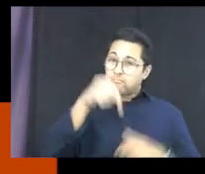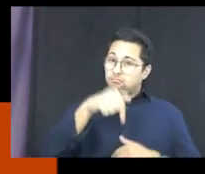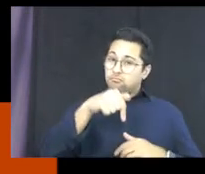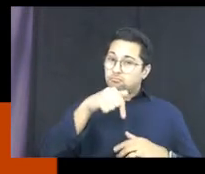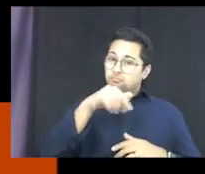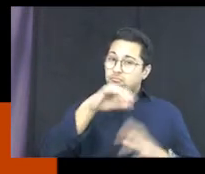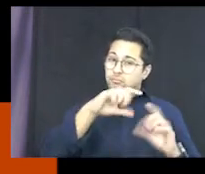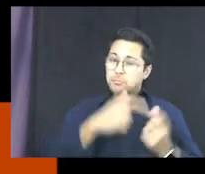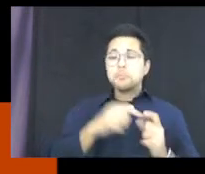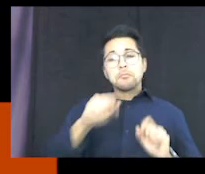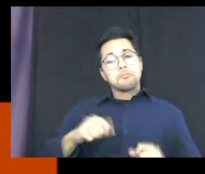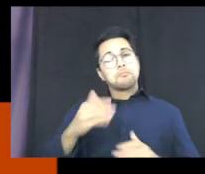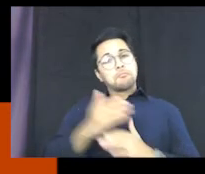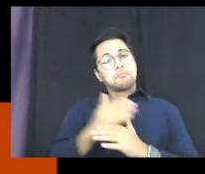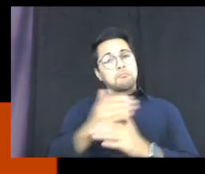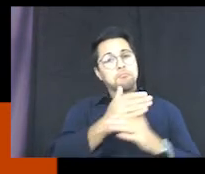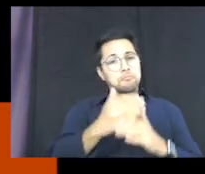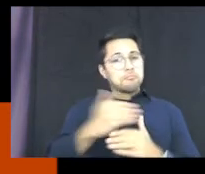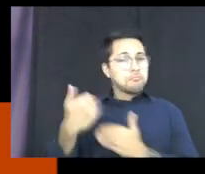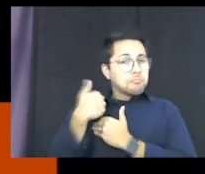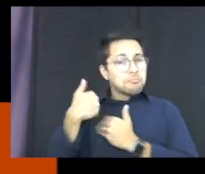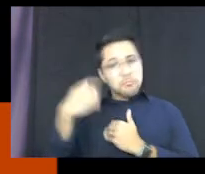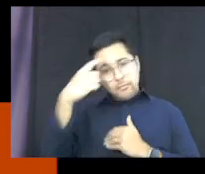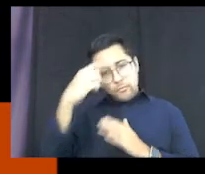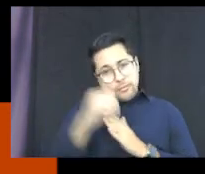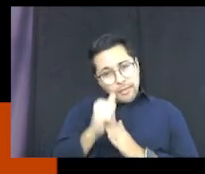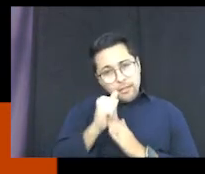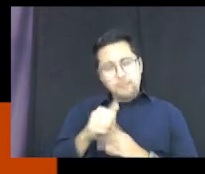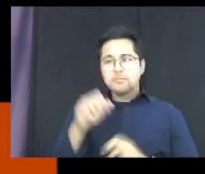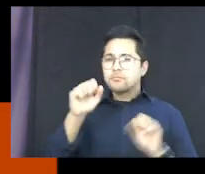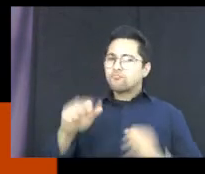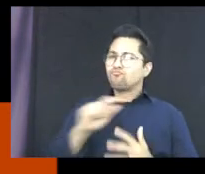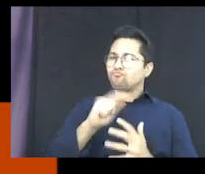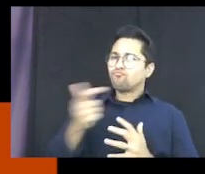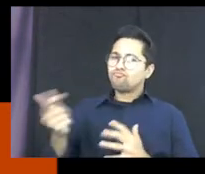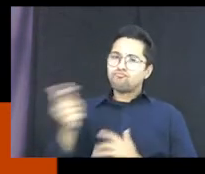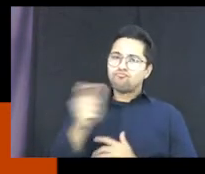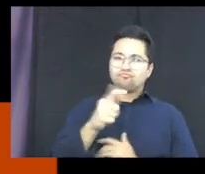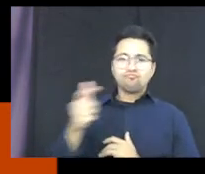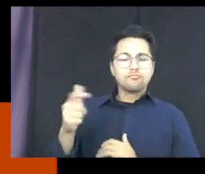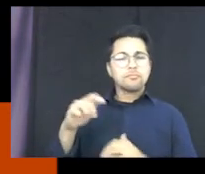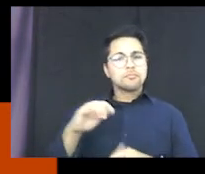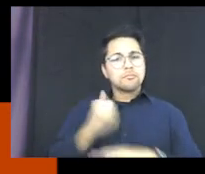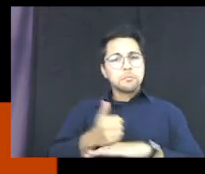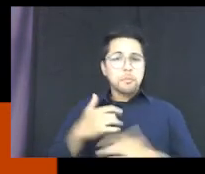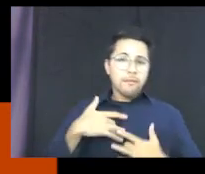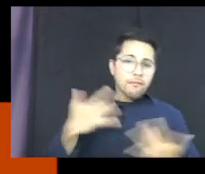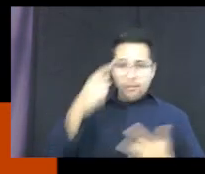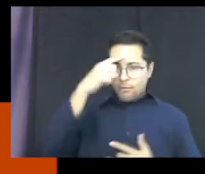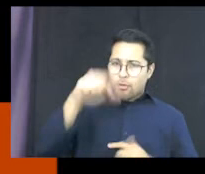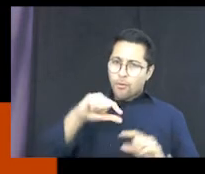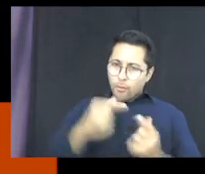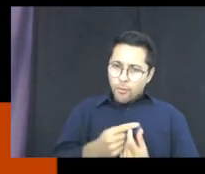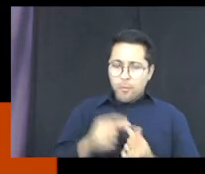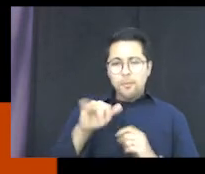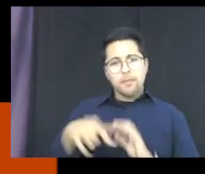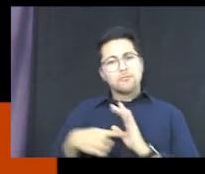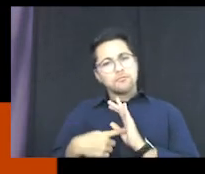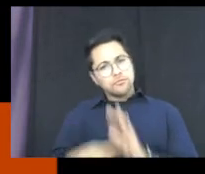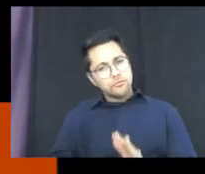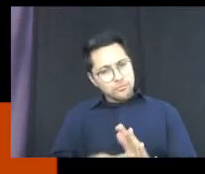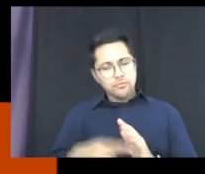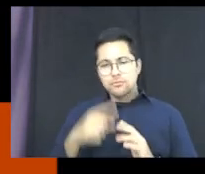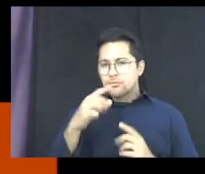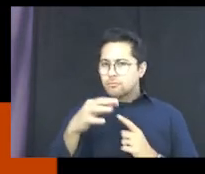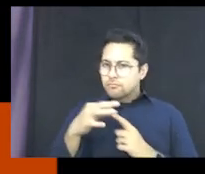can share responsibilities for the group's leadership and can take turns creating events for the group that often reflect the